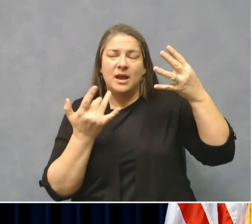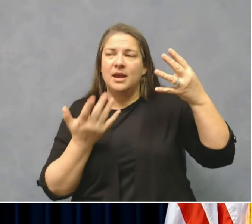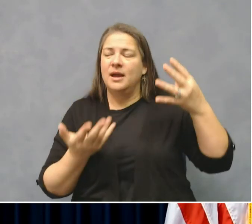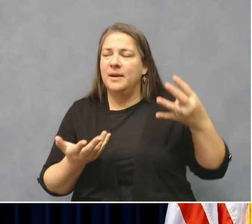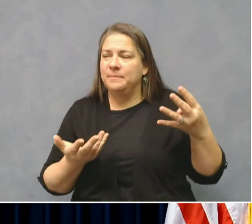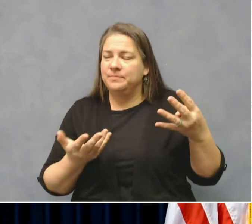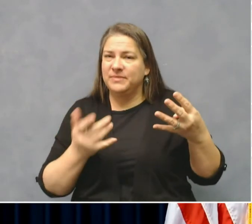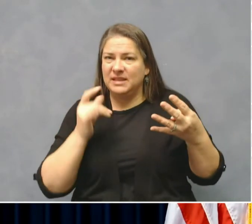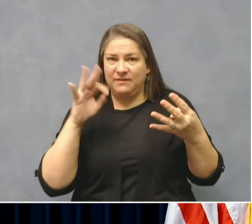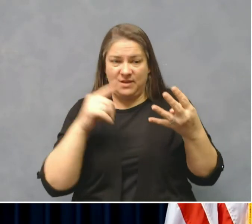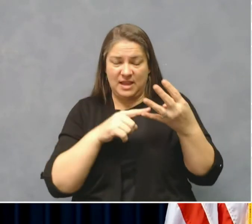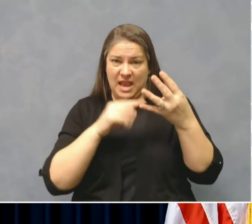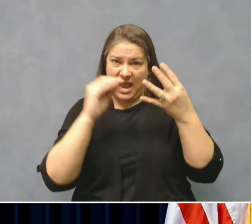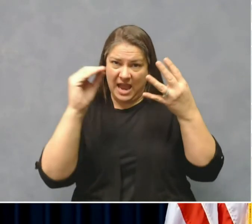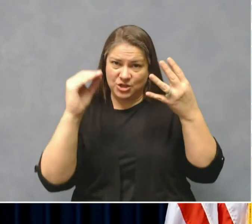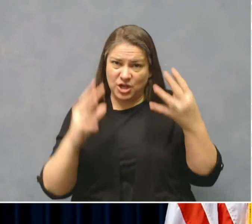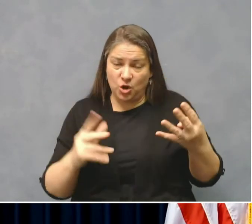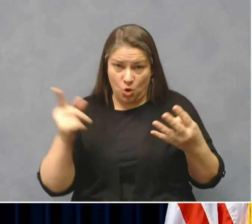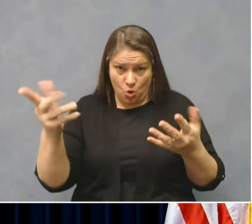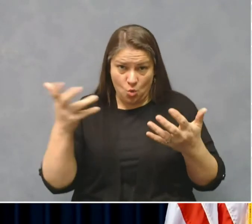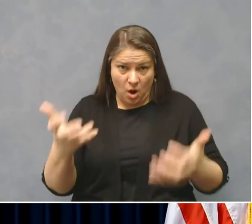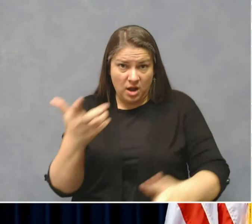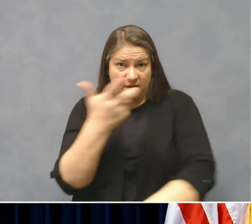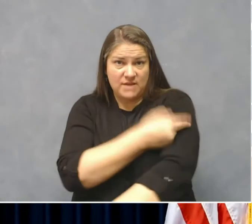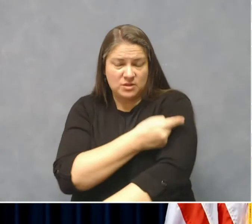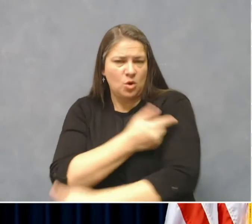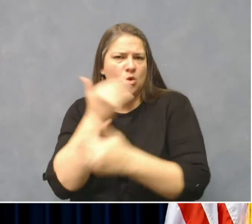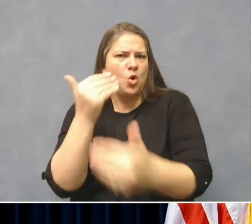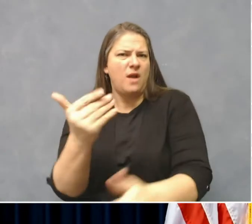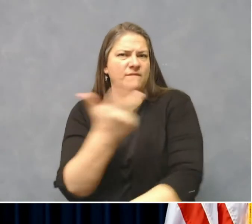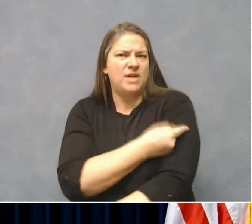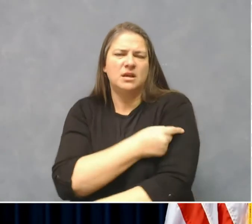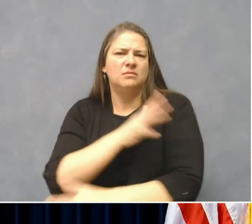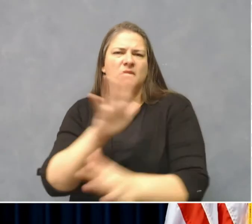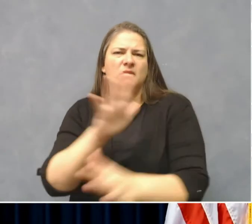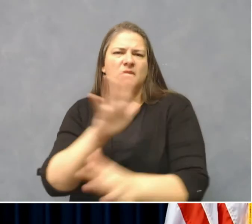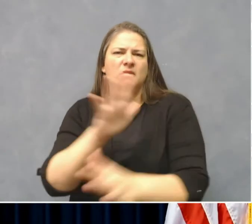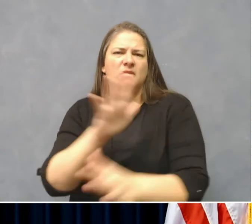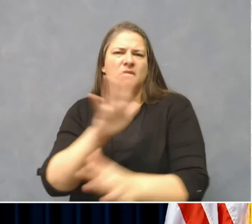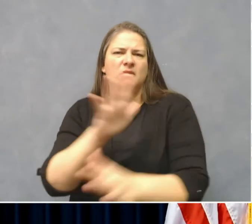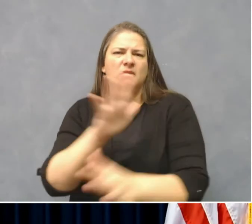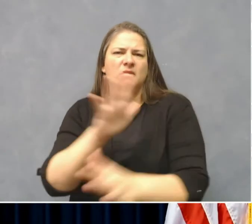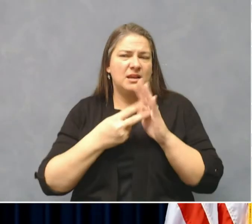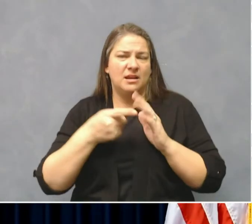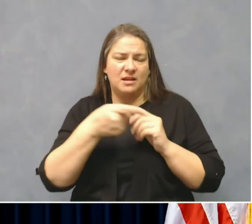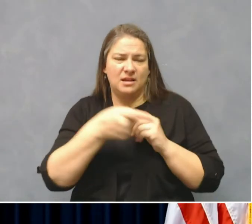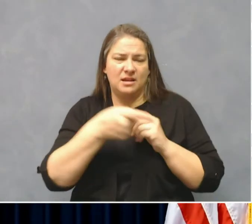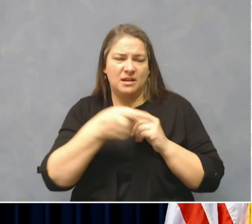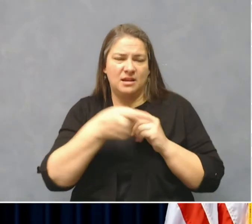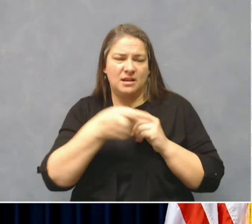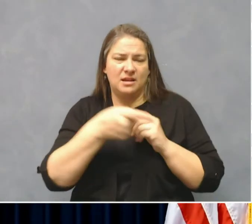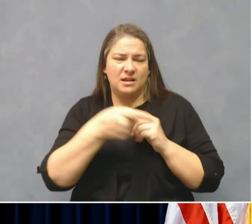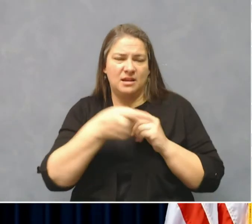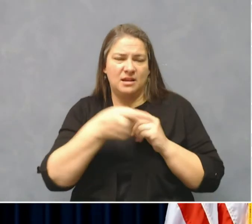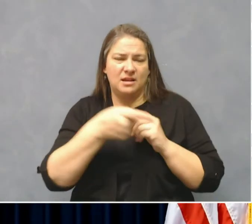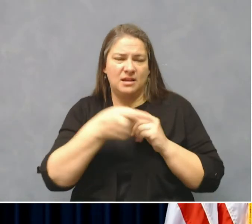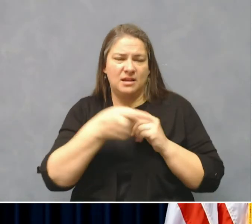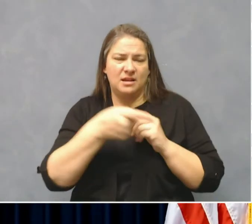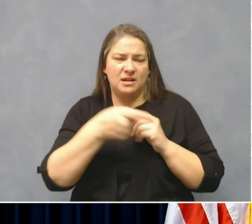educators who want to get vaccinated, it changes everything. It even changes different